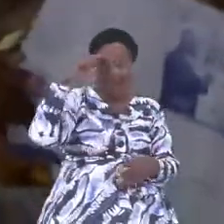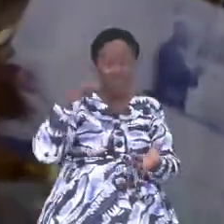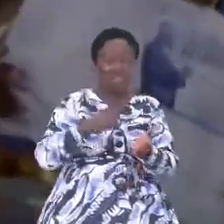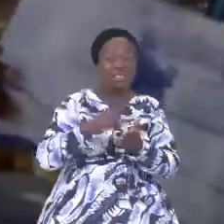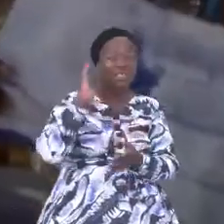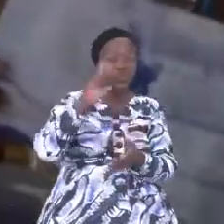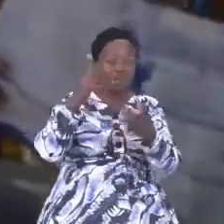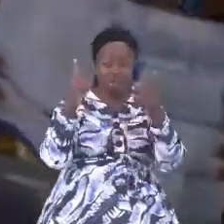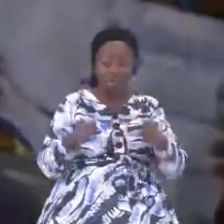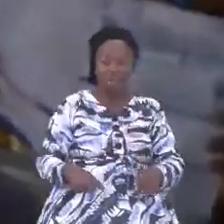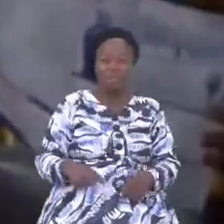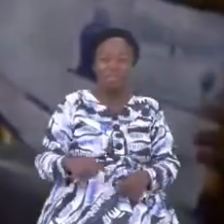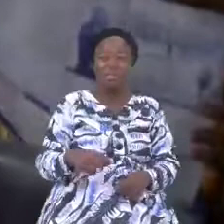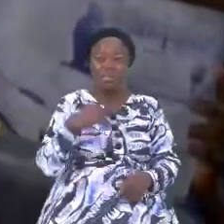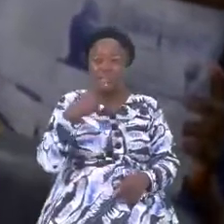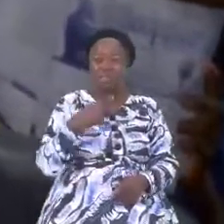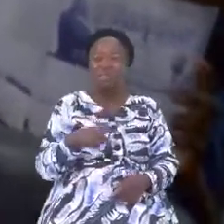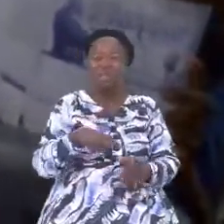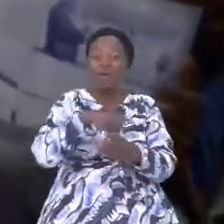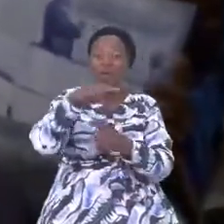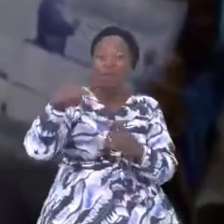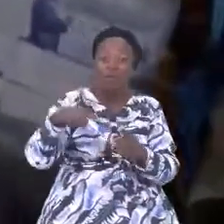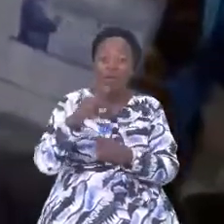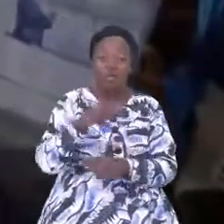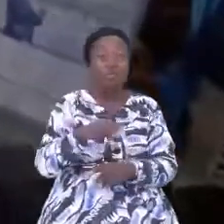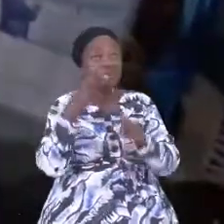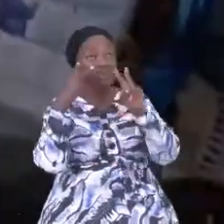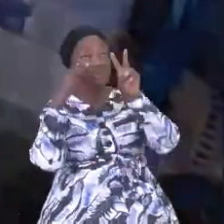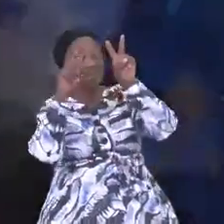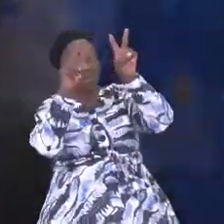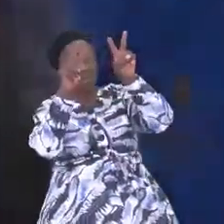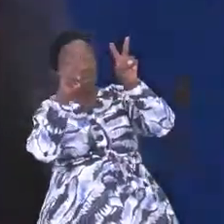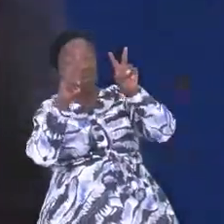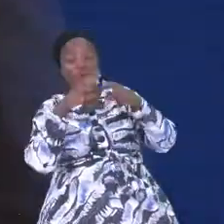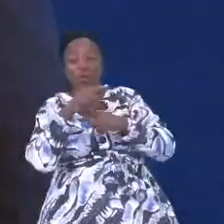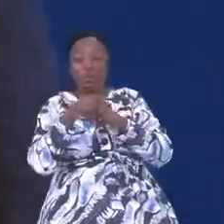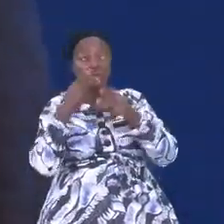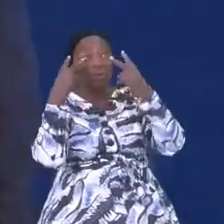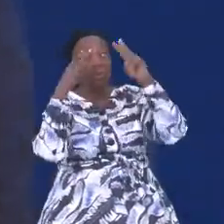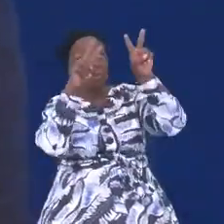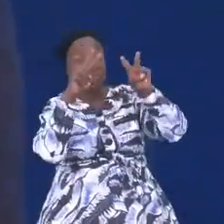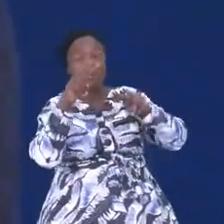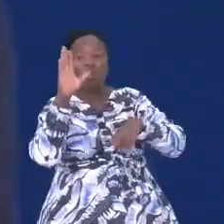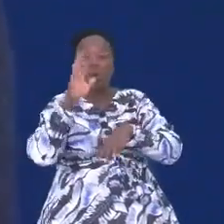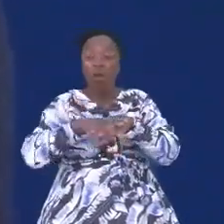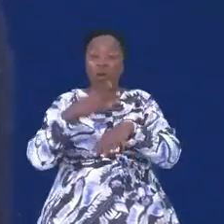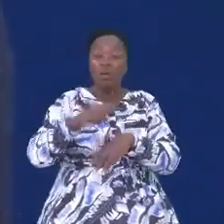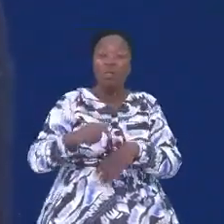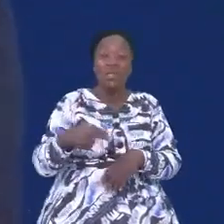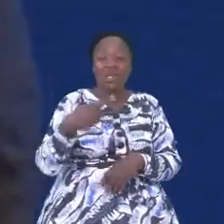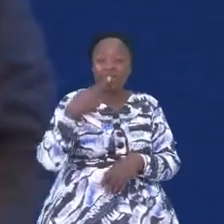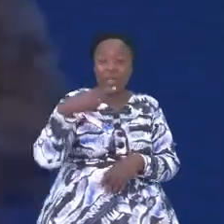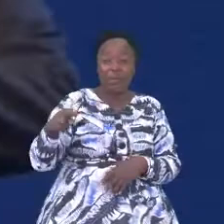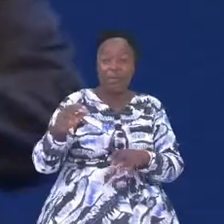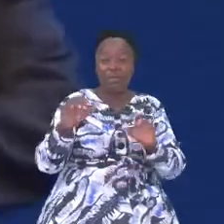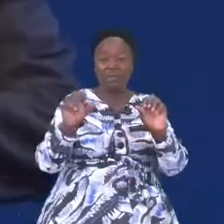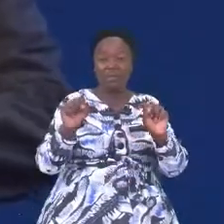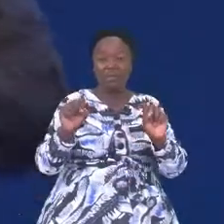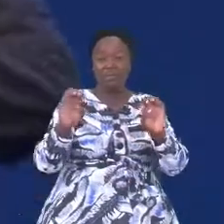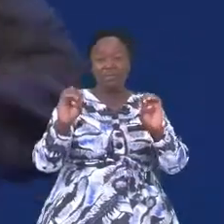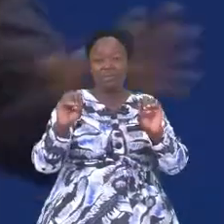It says, when he beheld, when he looked on the serpent of brass,